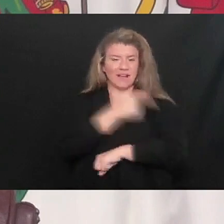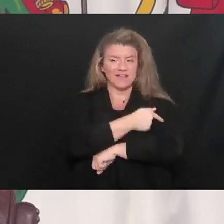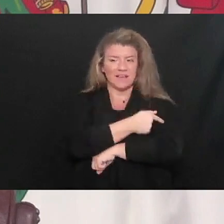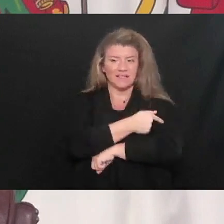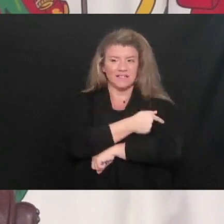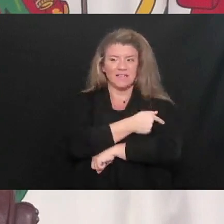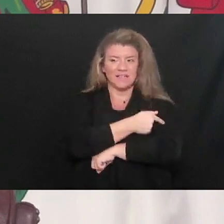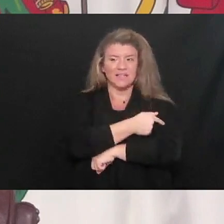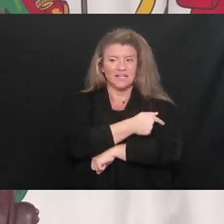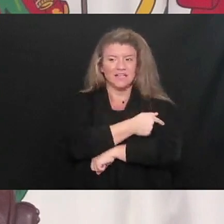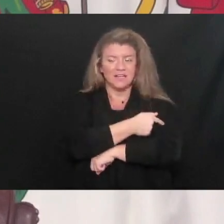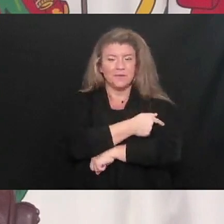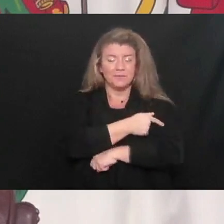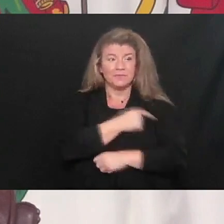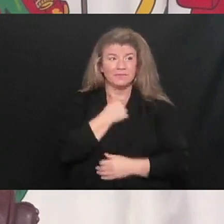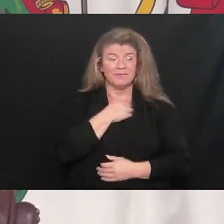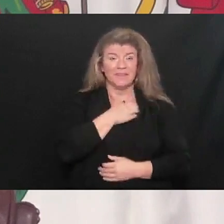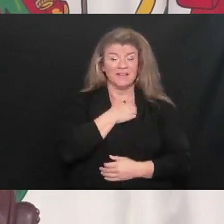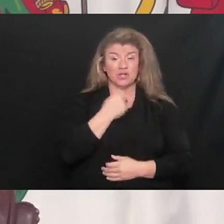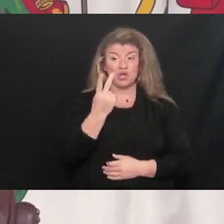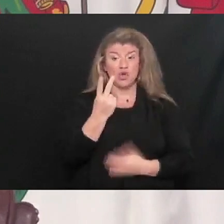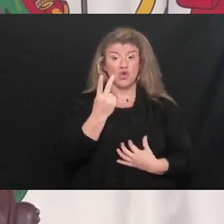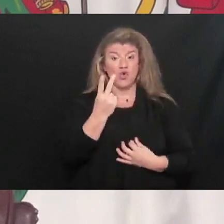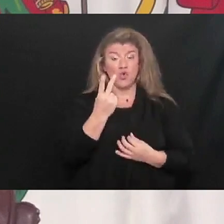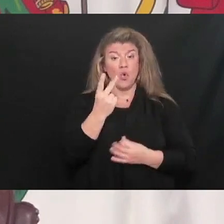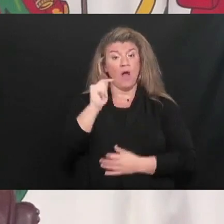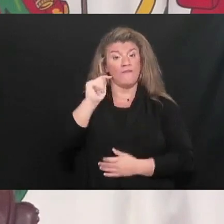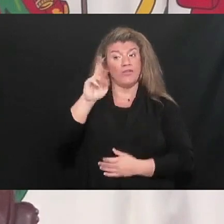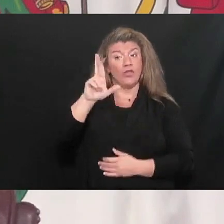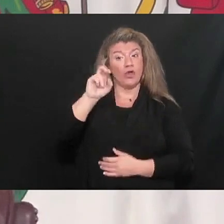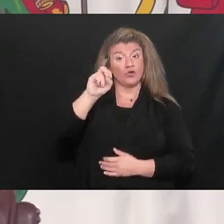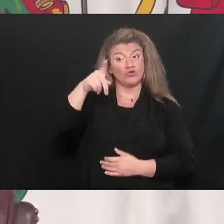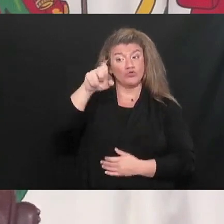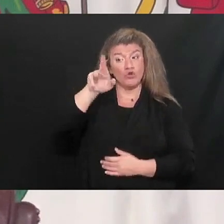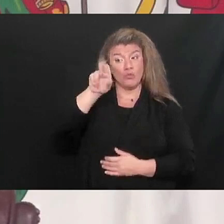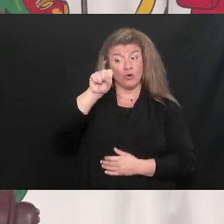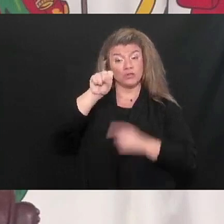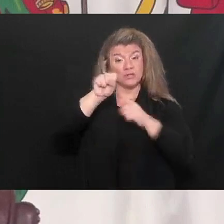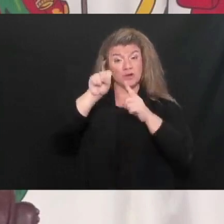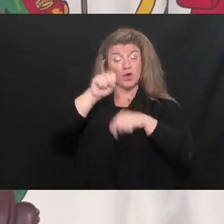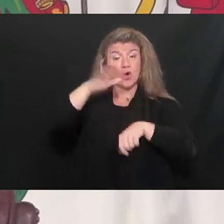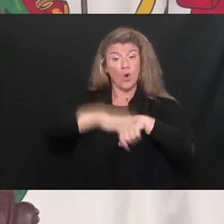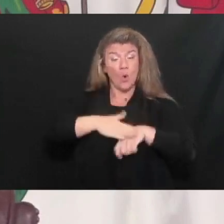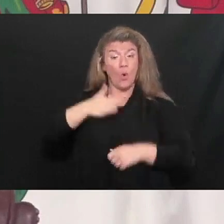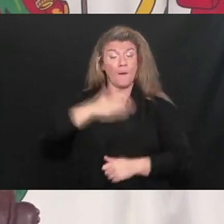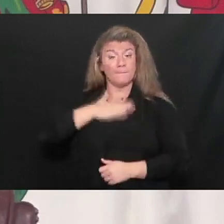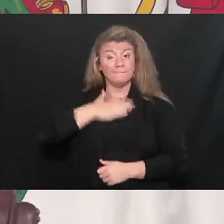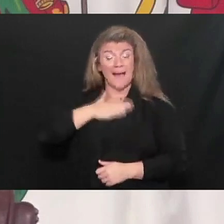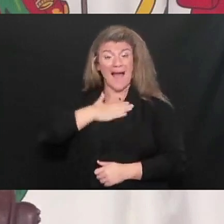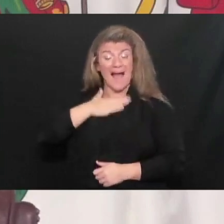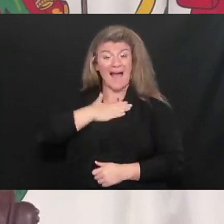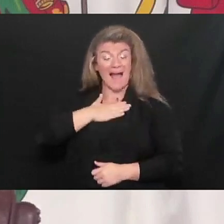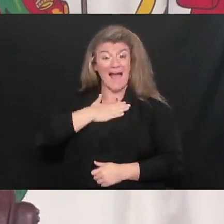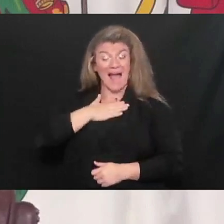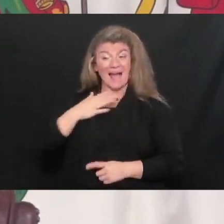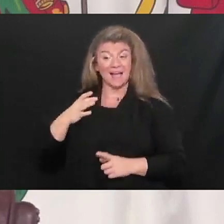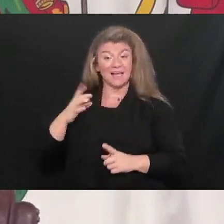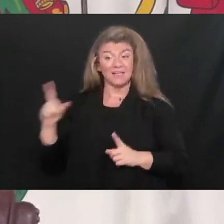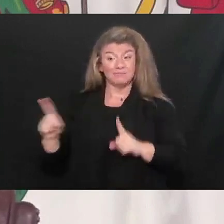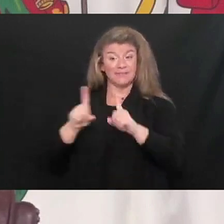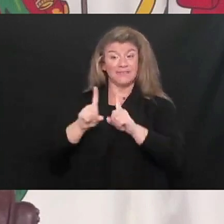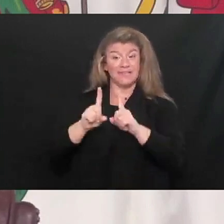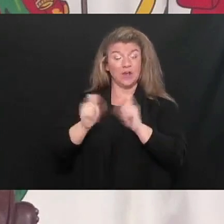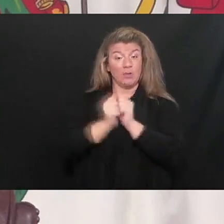vaccinated. Two of the troopers that are on my detail, two of the troopers fully